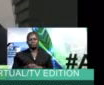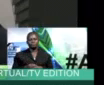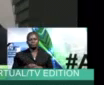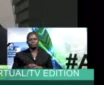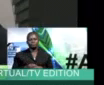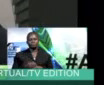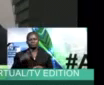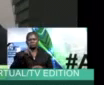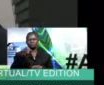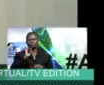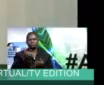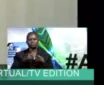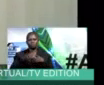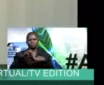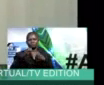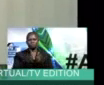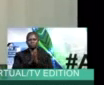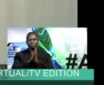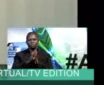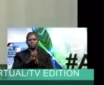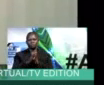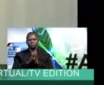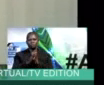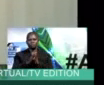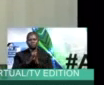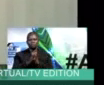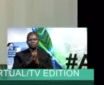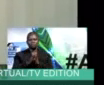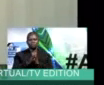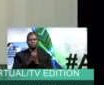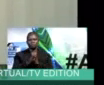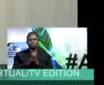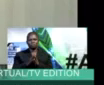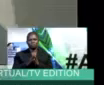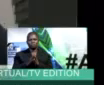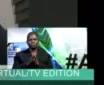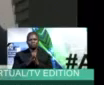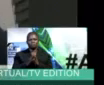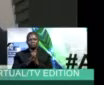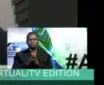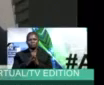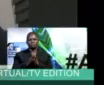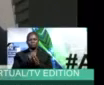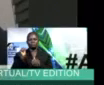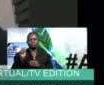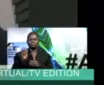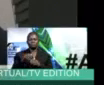gas, the question I wanted to ask is: nobody goes to Minister is back. Sorry,